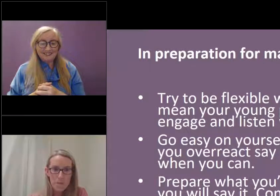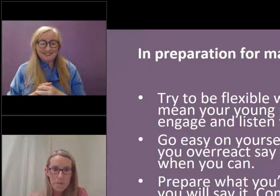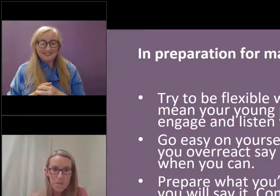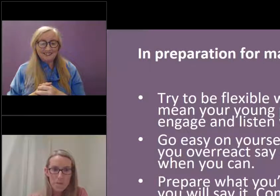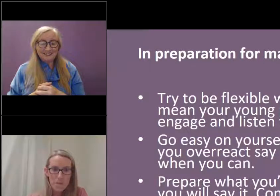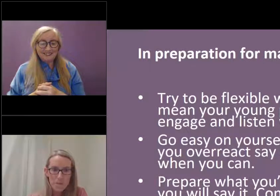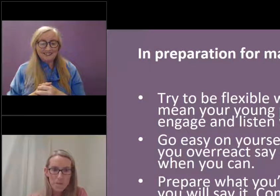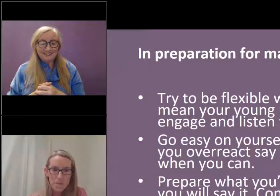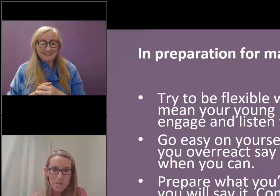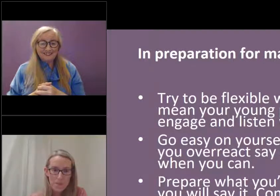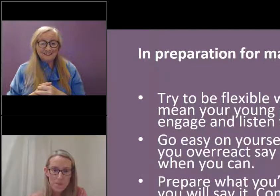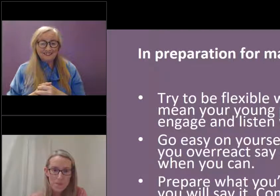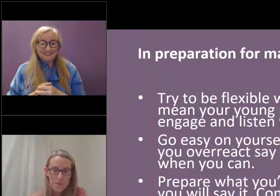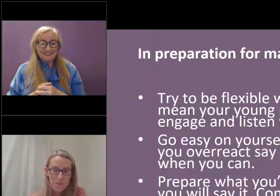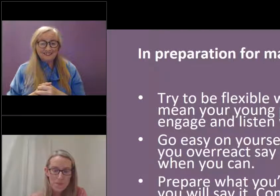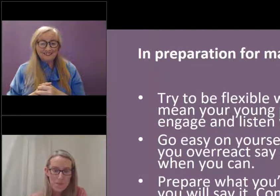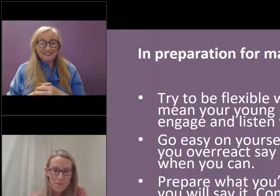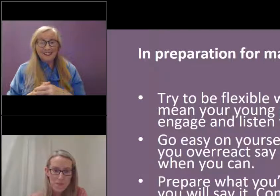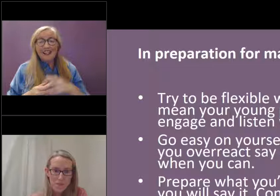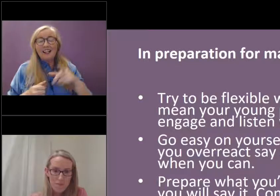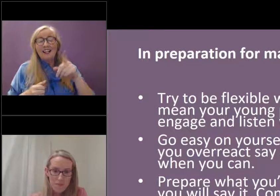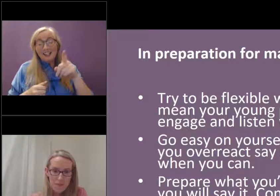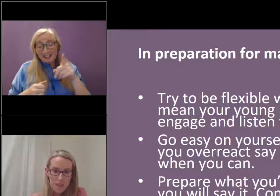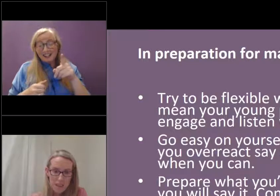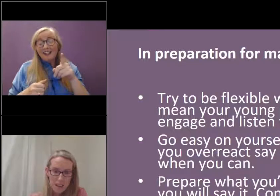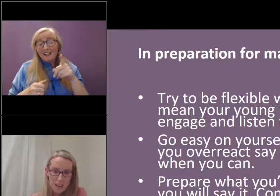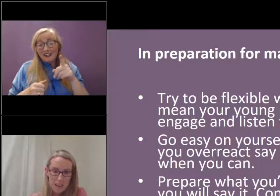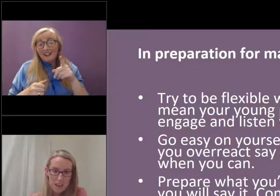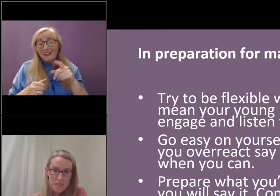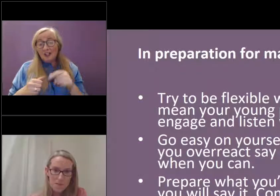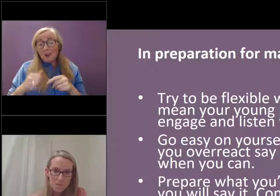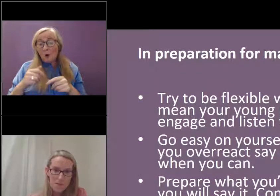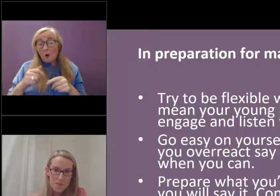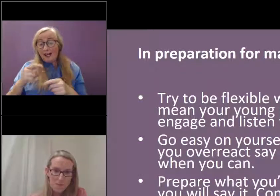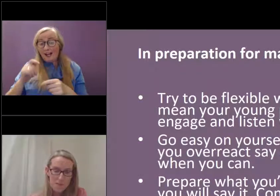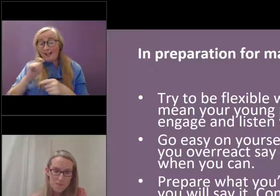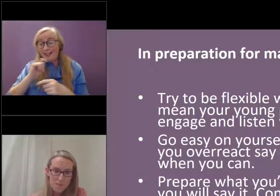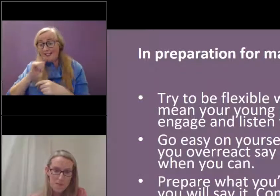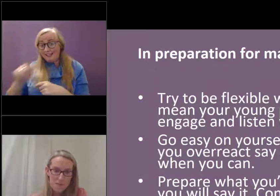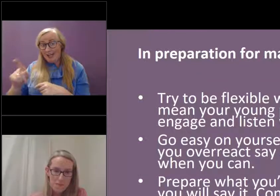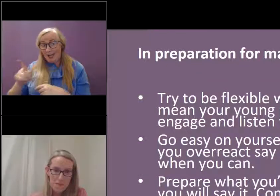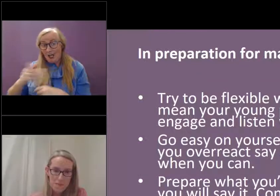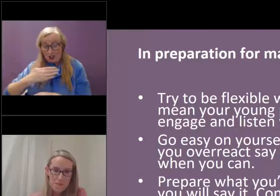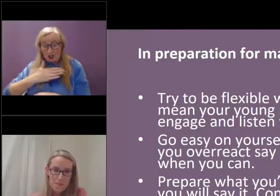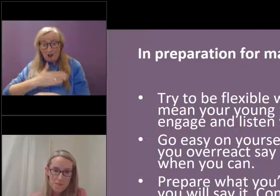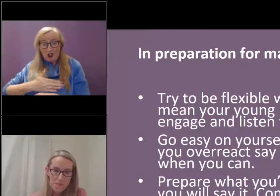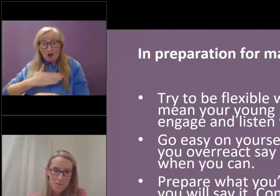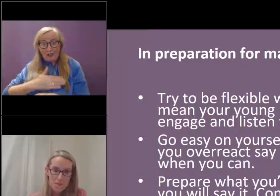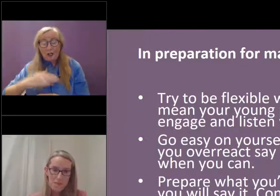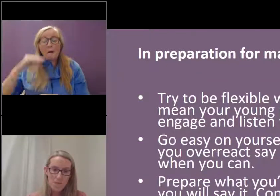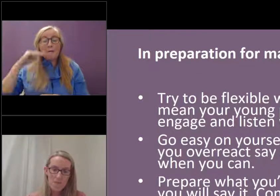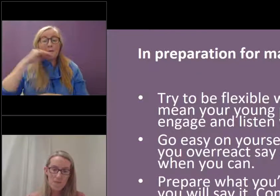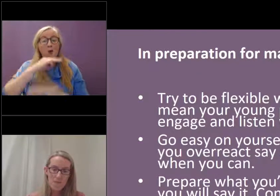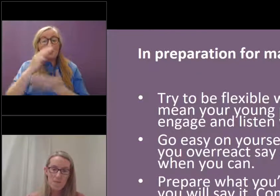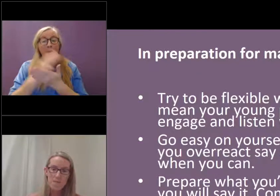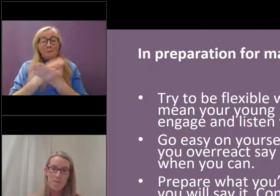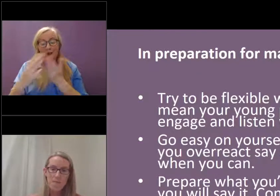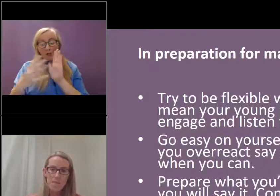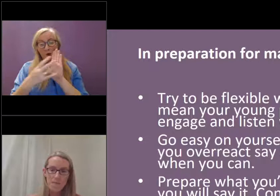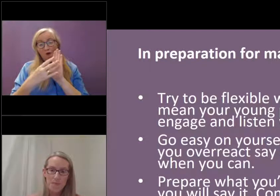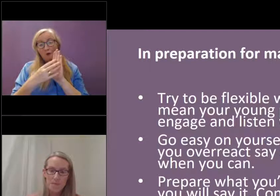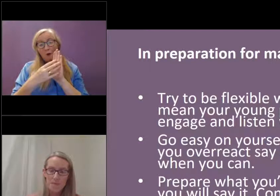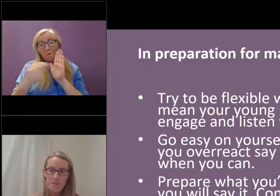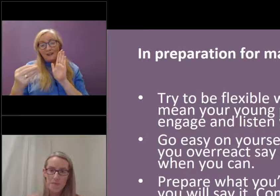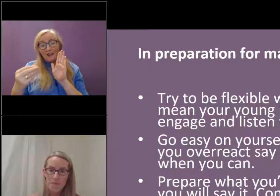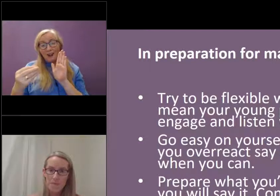saying sorry is really challenging to say, but it means so much to young people, that role modeling, and they can get a